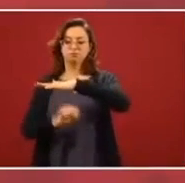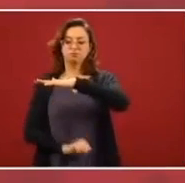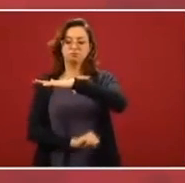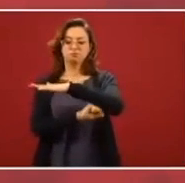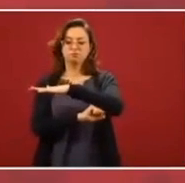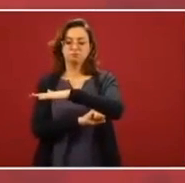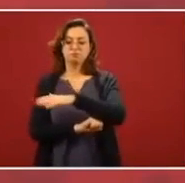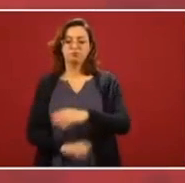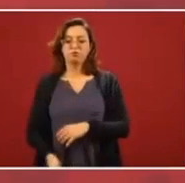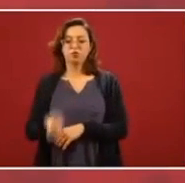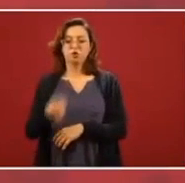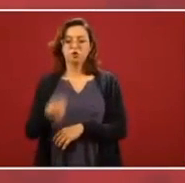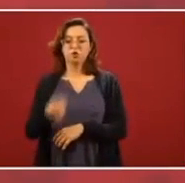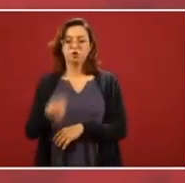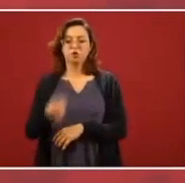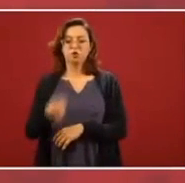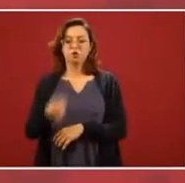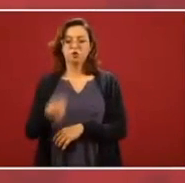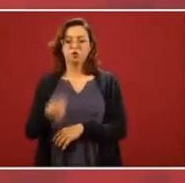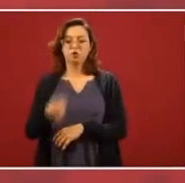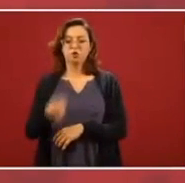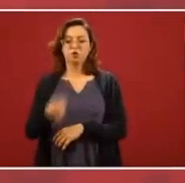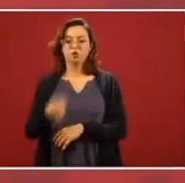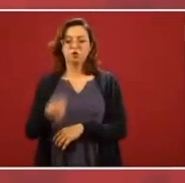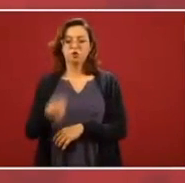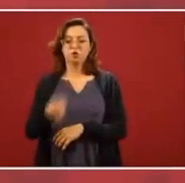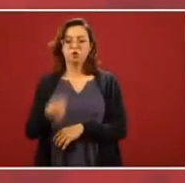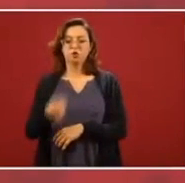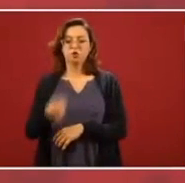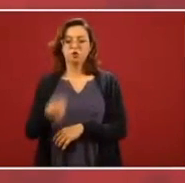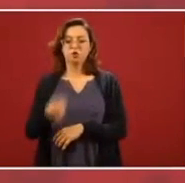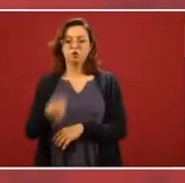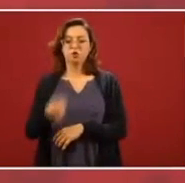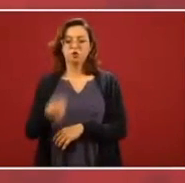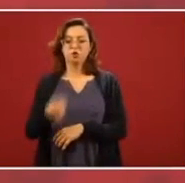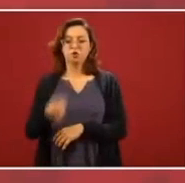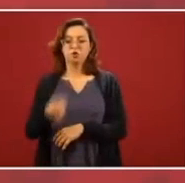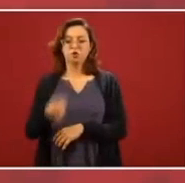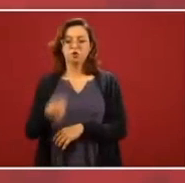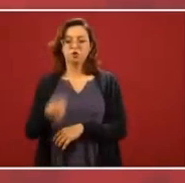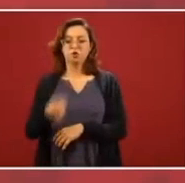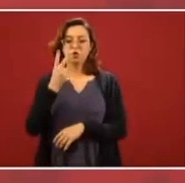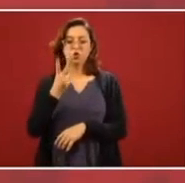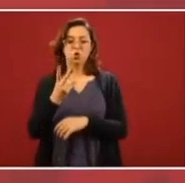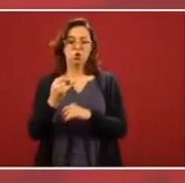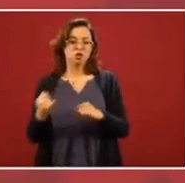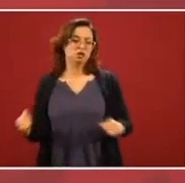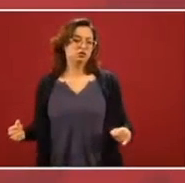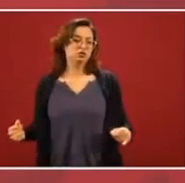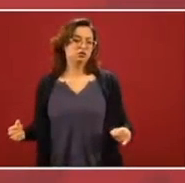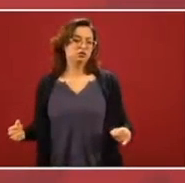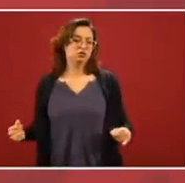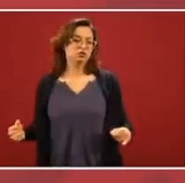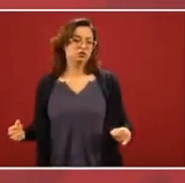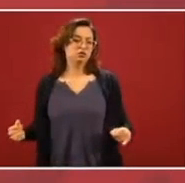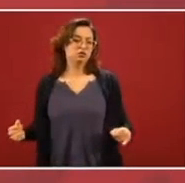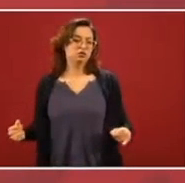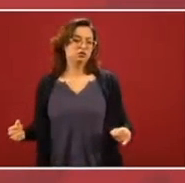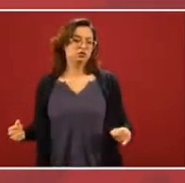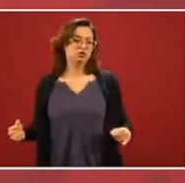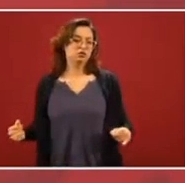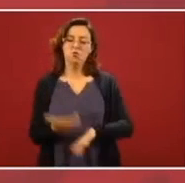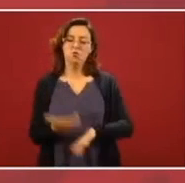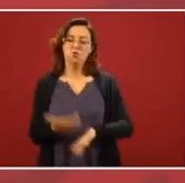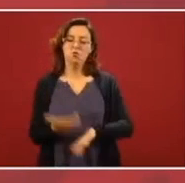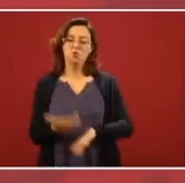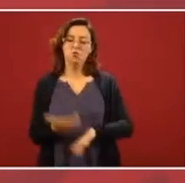the dos Mexican instituciones que son that the Mexican government has, two institutions fundamentales. which are